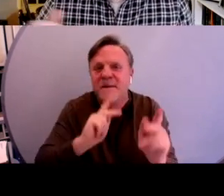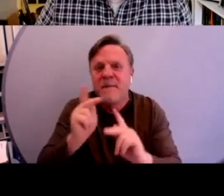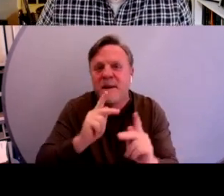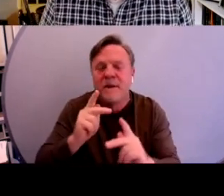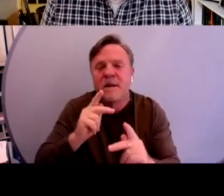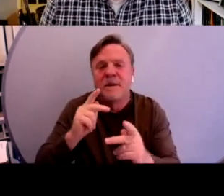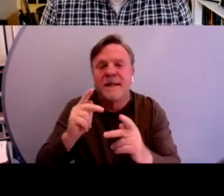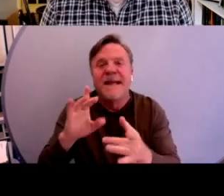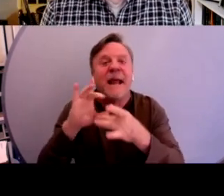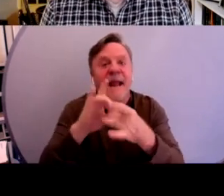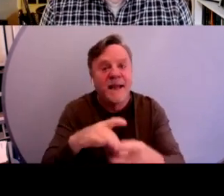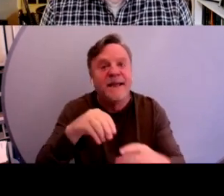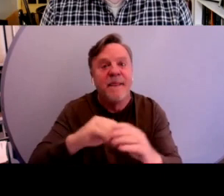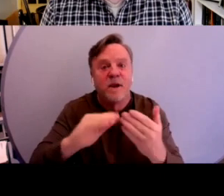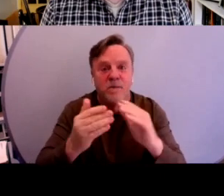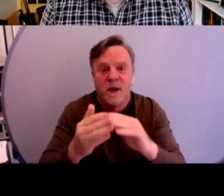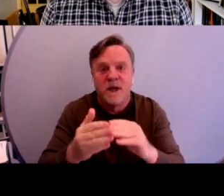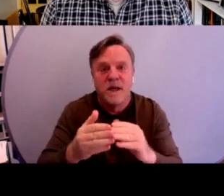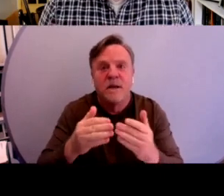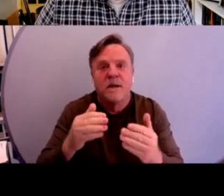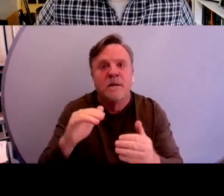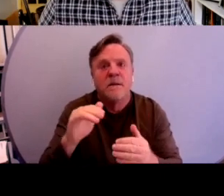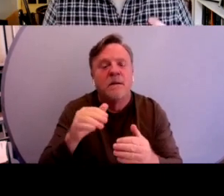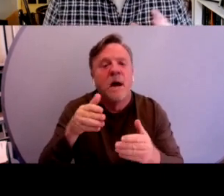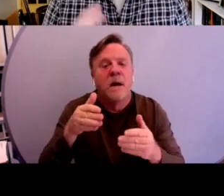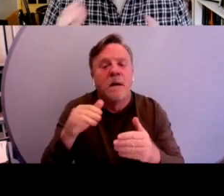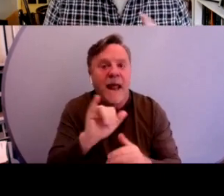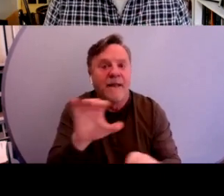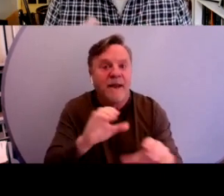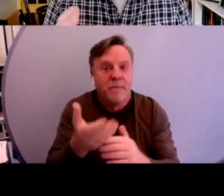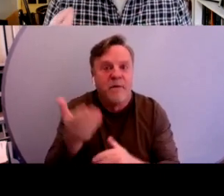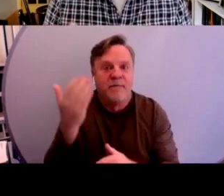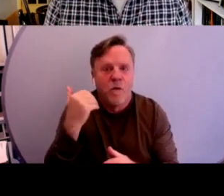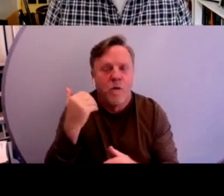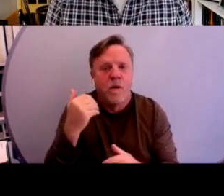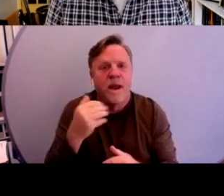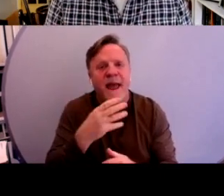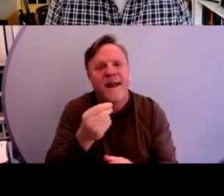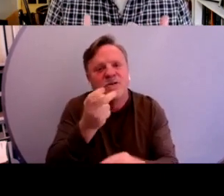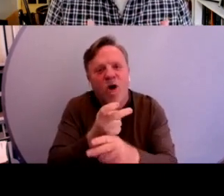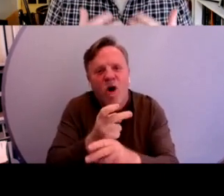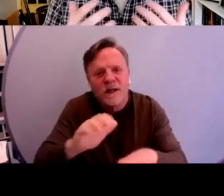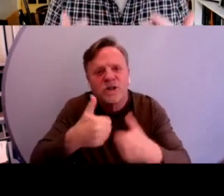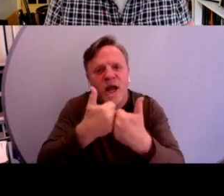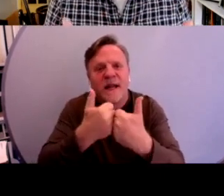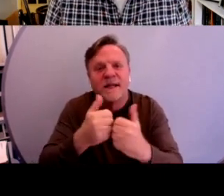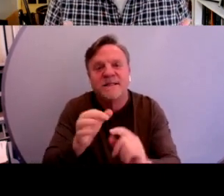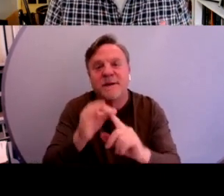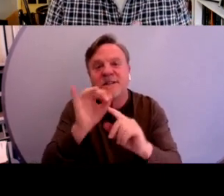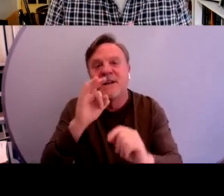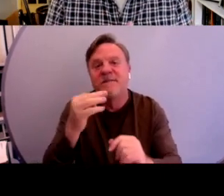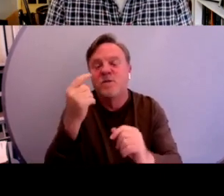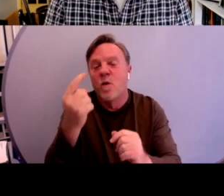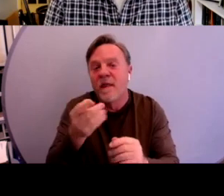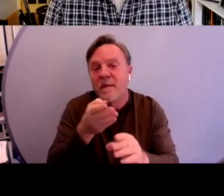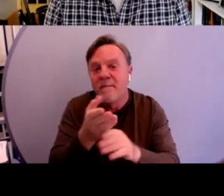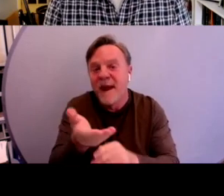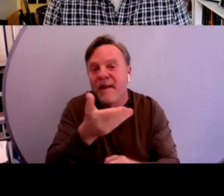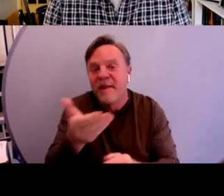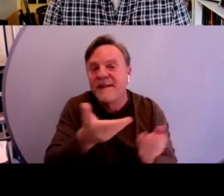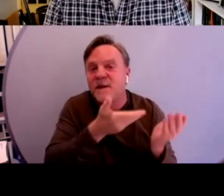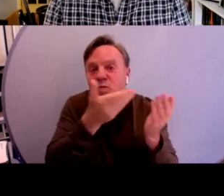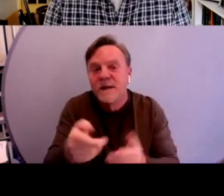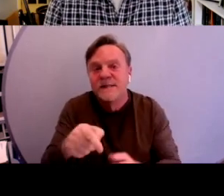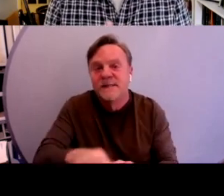connected with people in the way that they had before. And so that's really hard and challenging, especially if it's one of the primary things that draws us to this